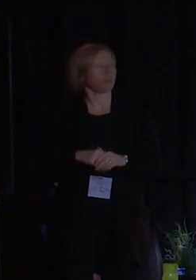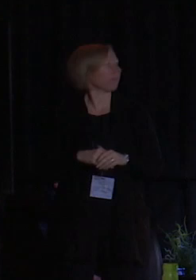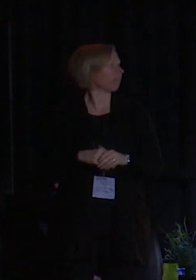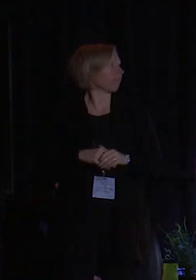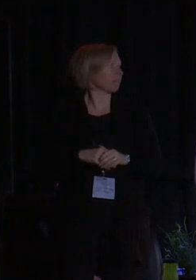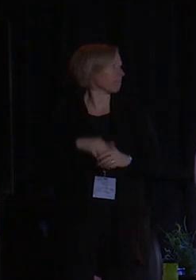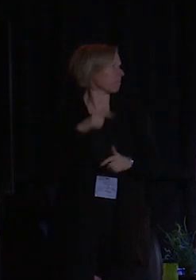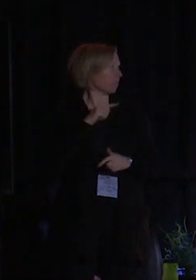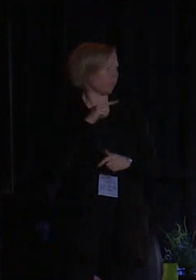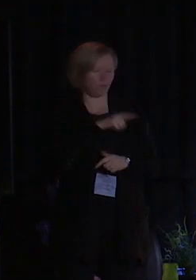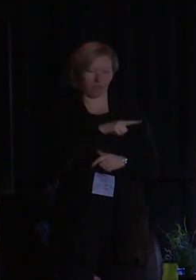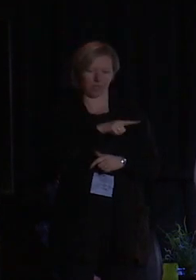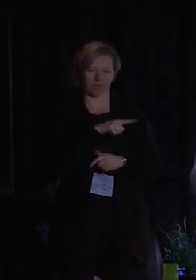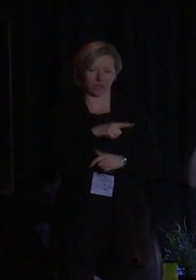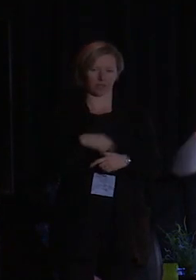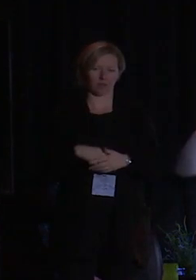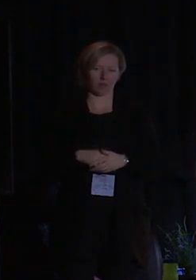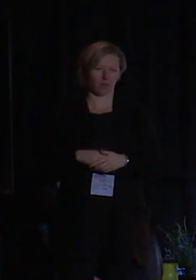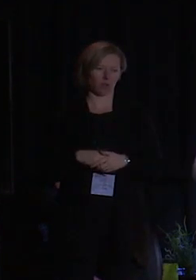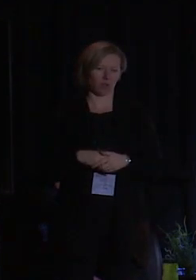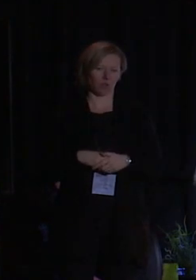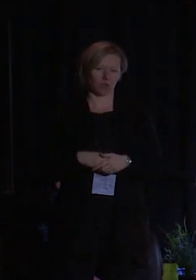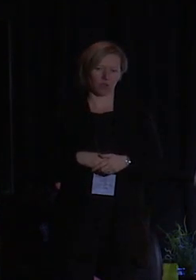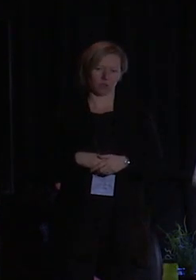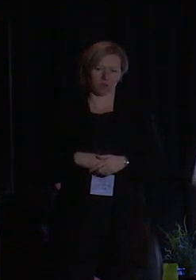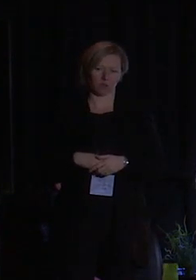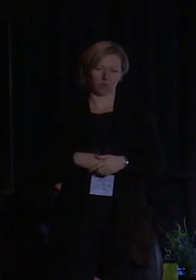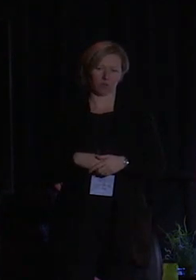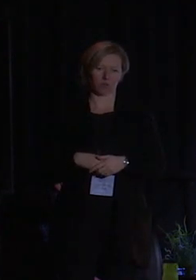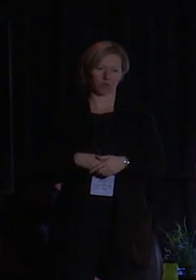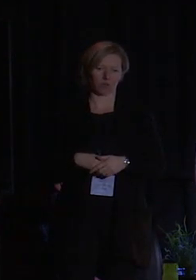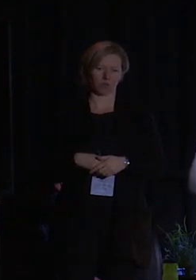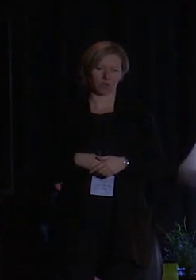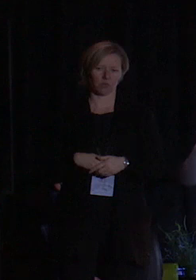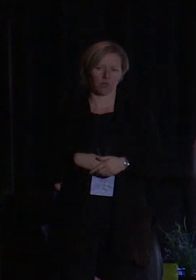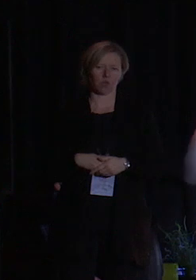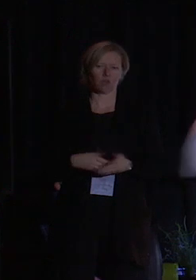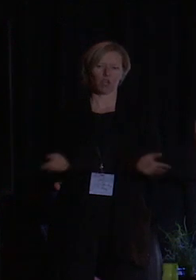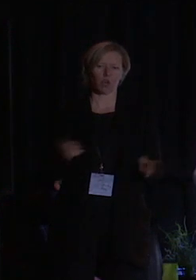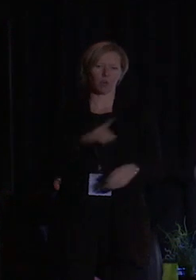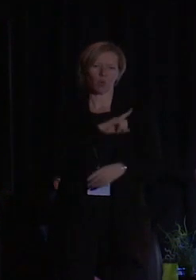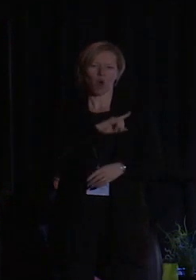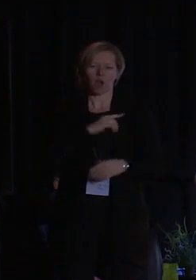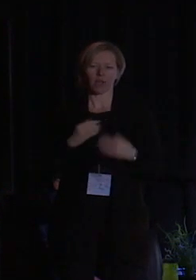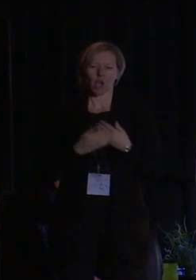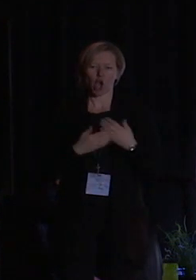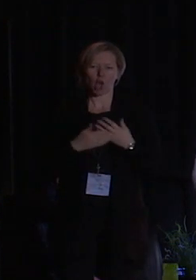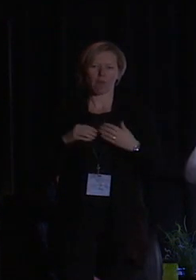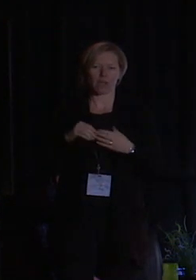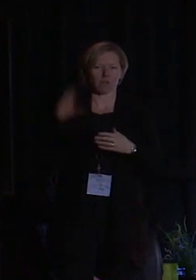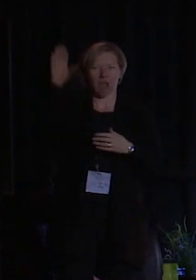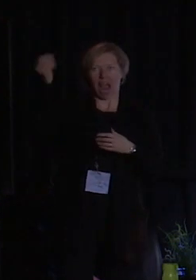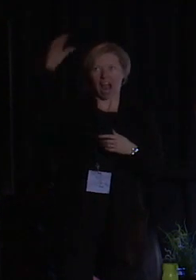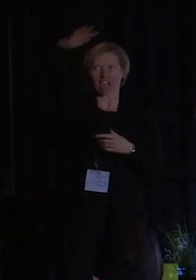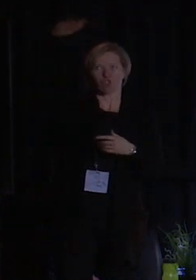So the piece itself is in a response to the impact that we think that Urban Astronaut has had. It's engaged audiences across the